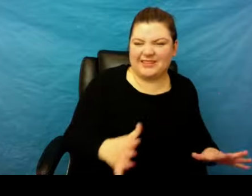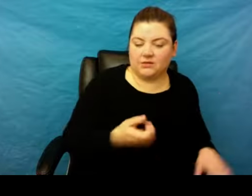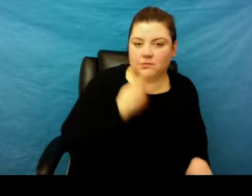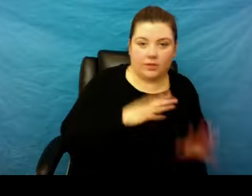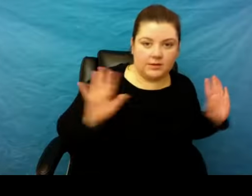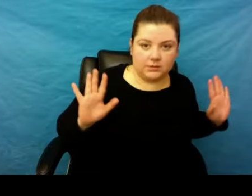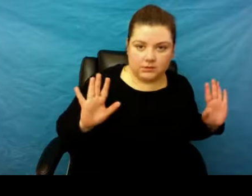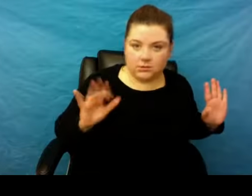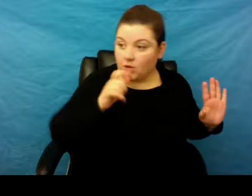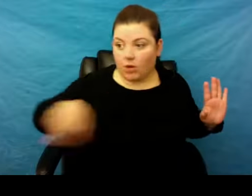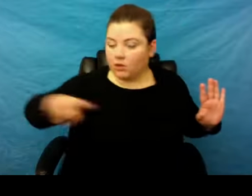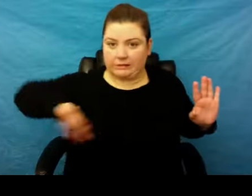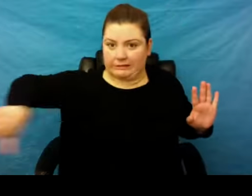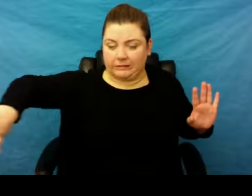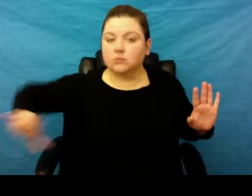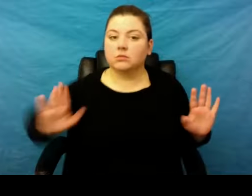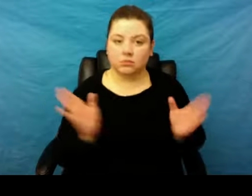simple.